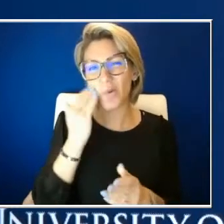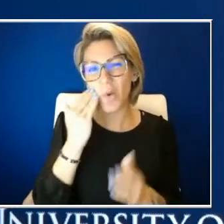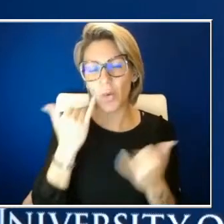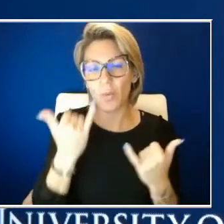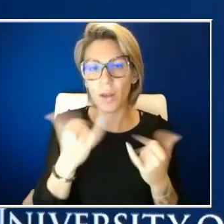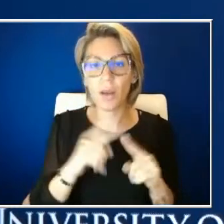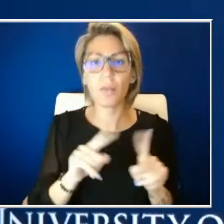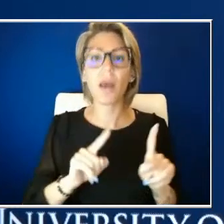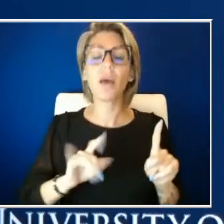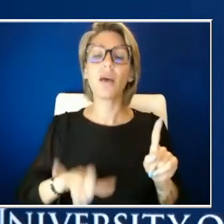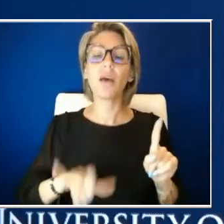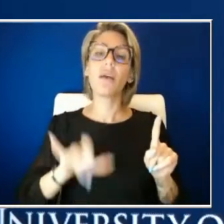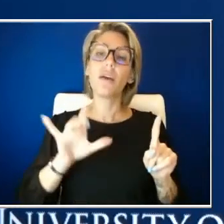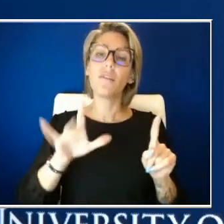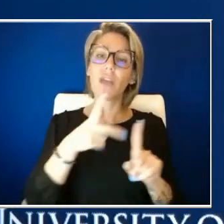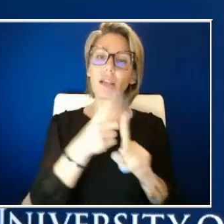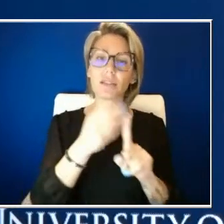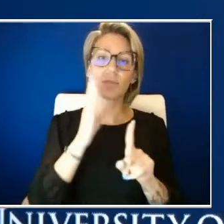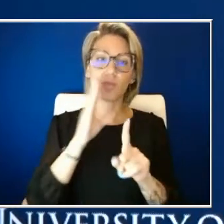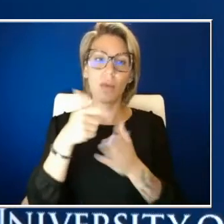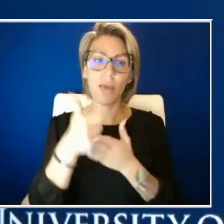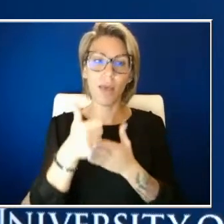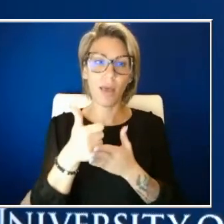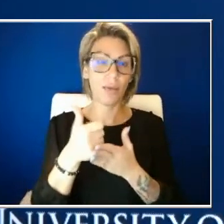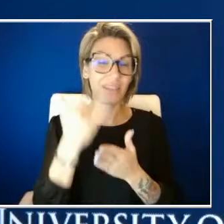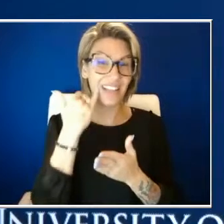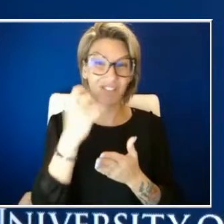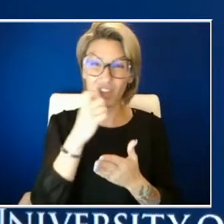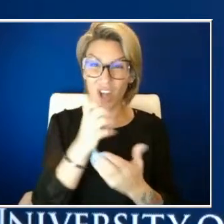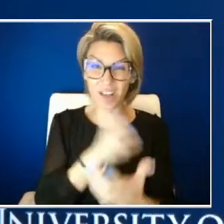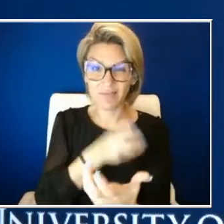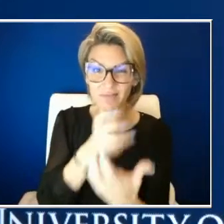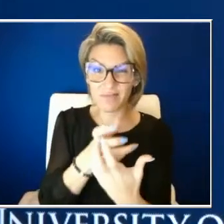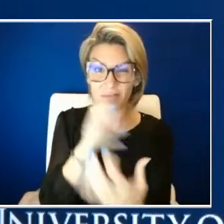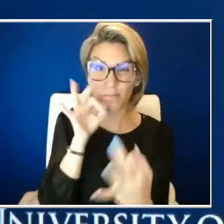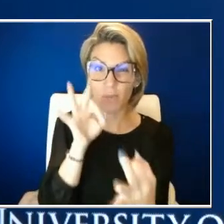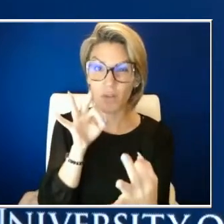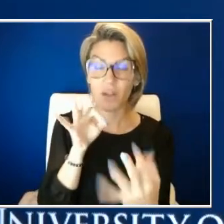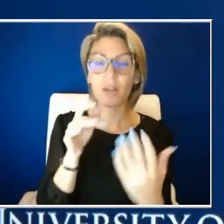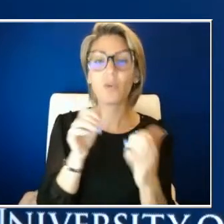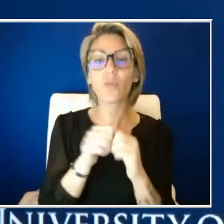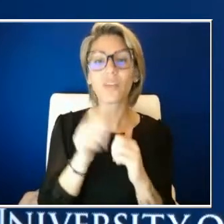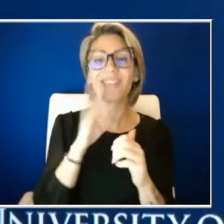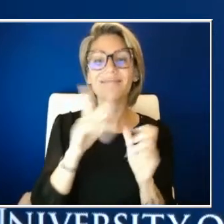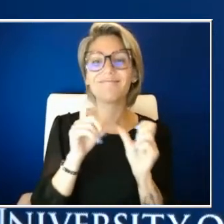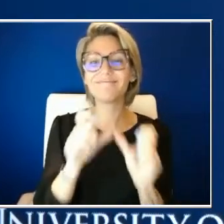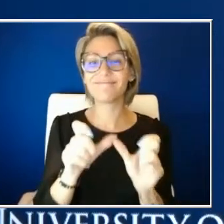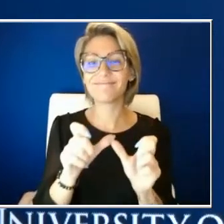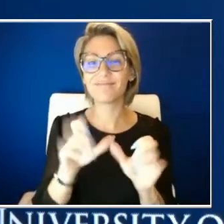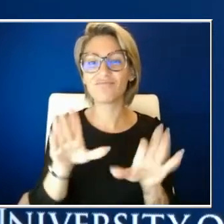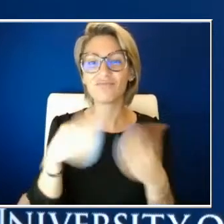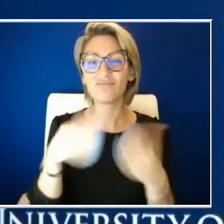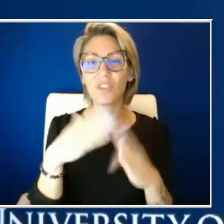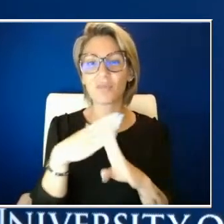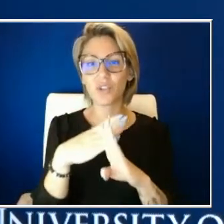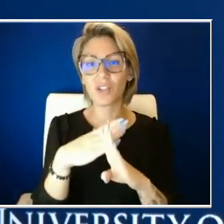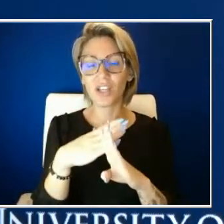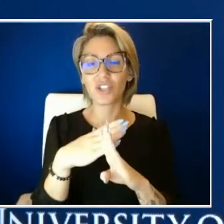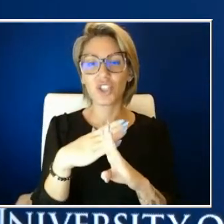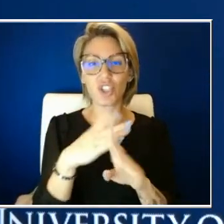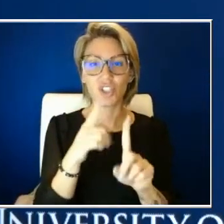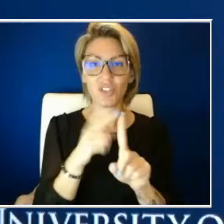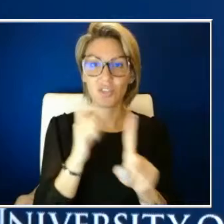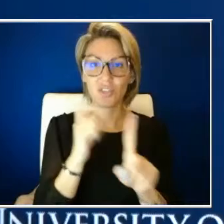that the vaccines will help. Even when they're not matched perfectly, they will continue to provide protection against severe disease